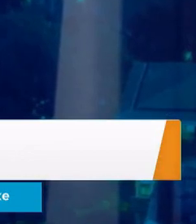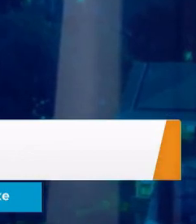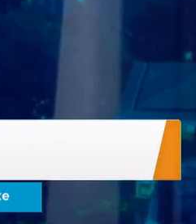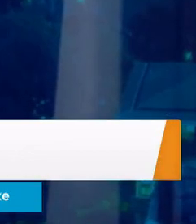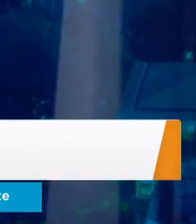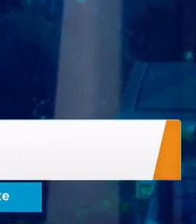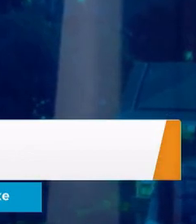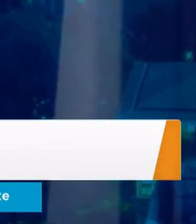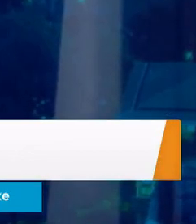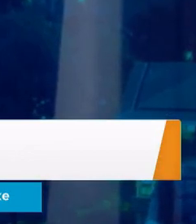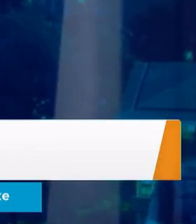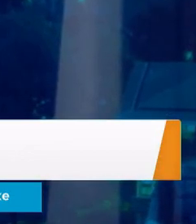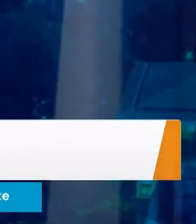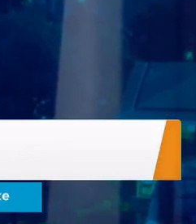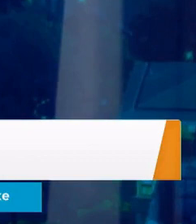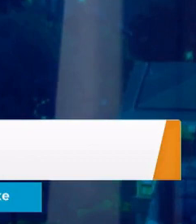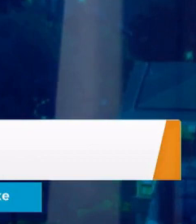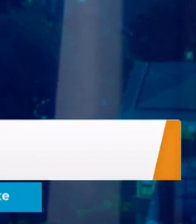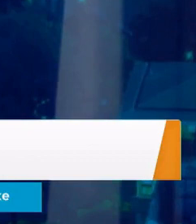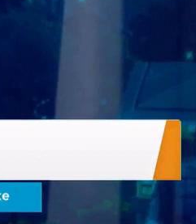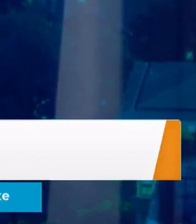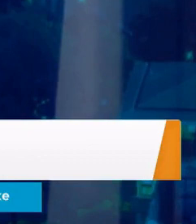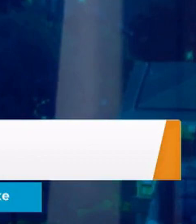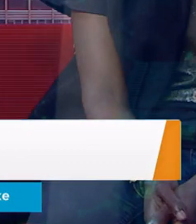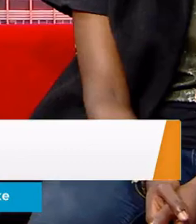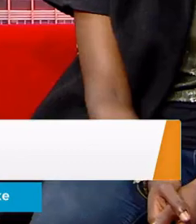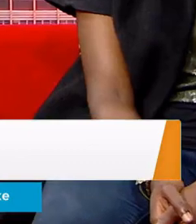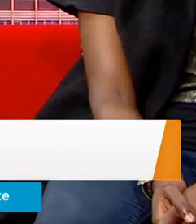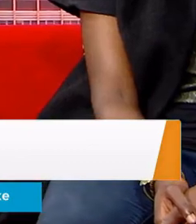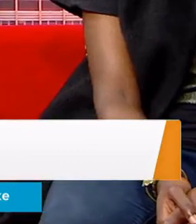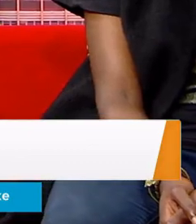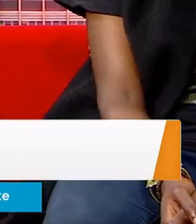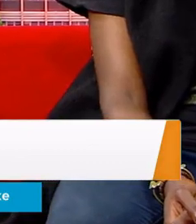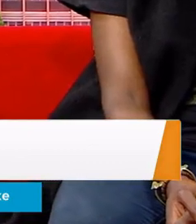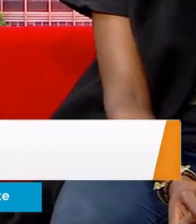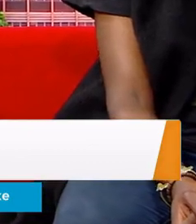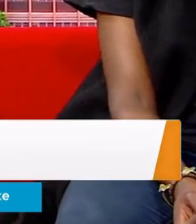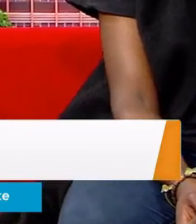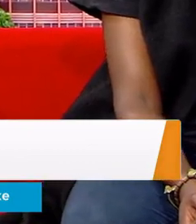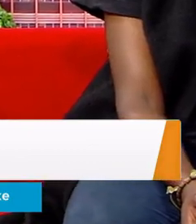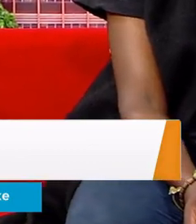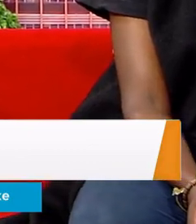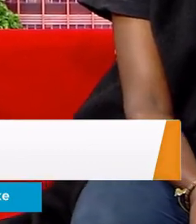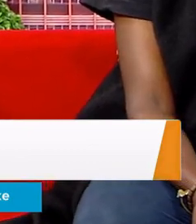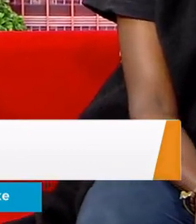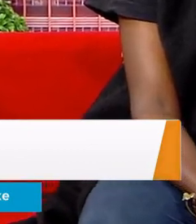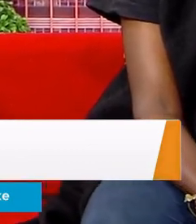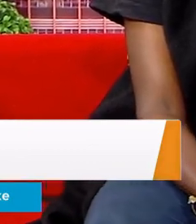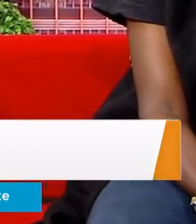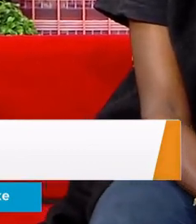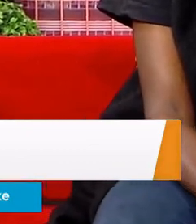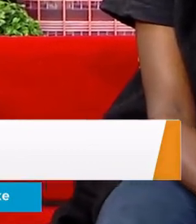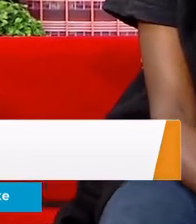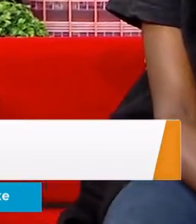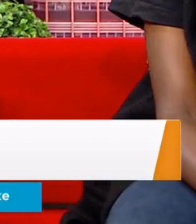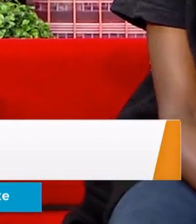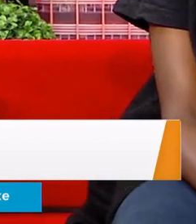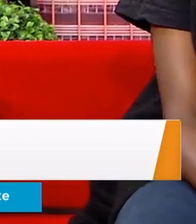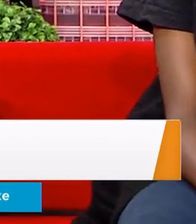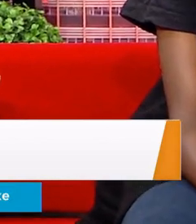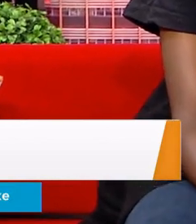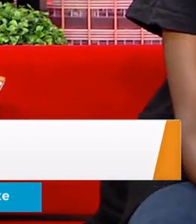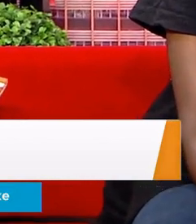or our father figures is, you know, how to be a man, mm-hmm. how to let things go, mm-hmm. how to